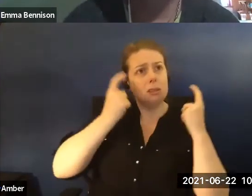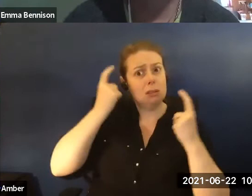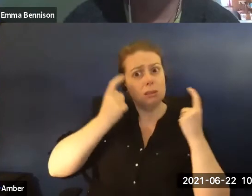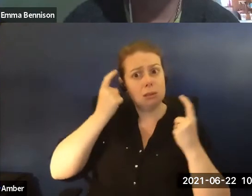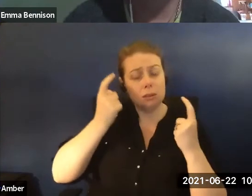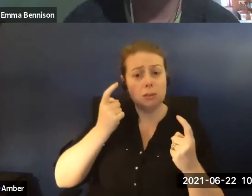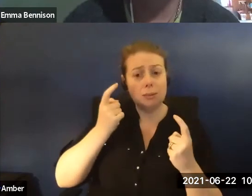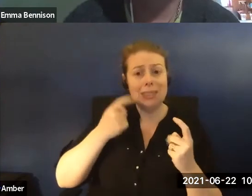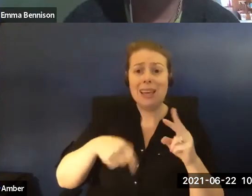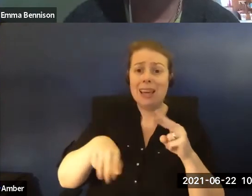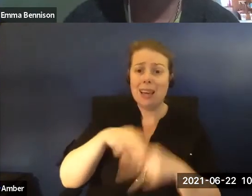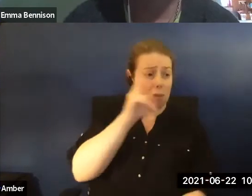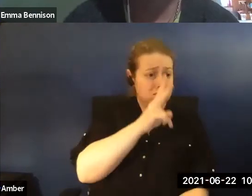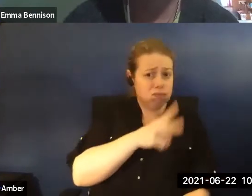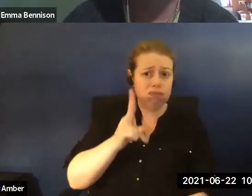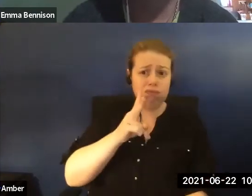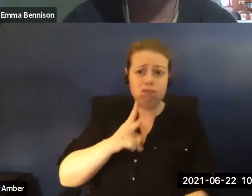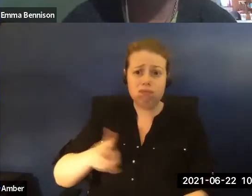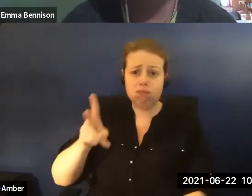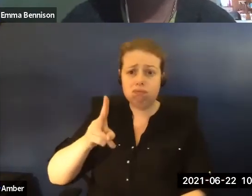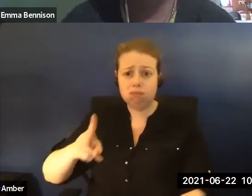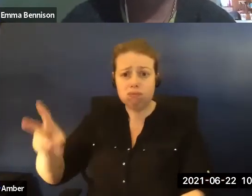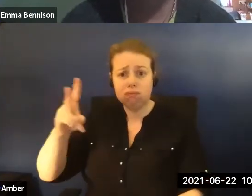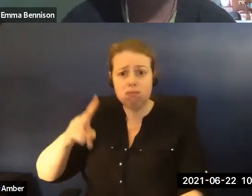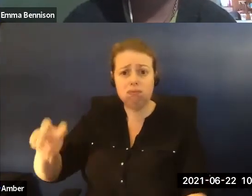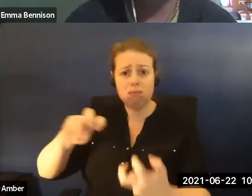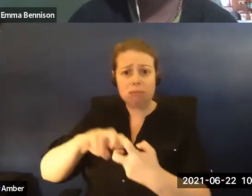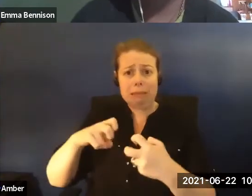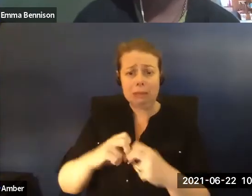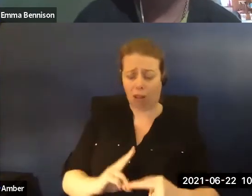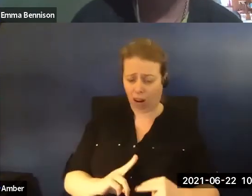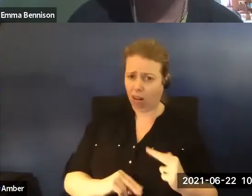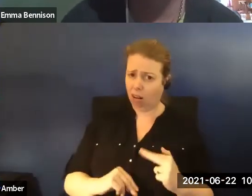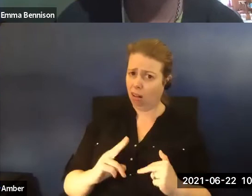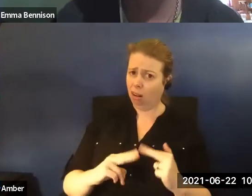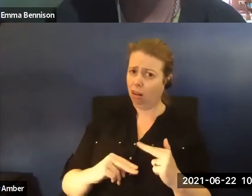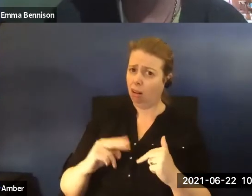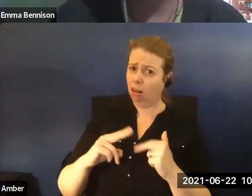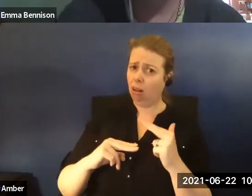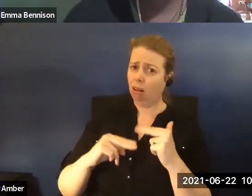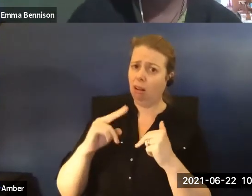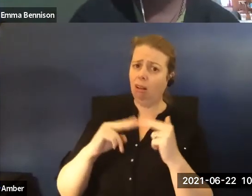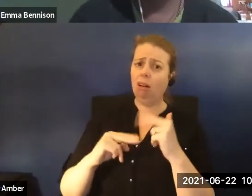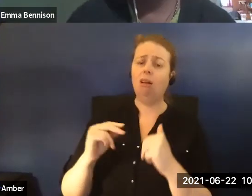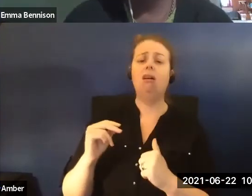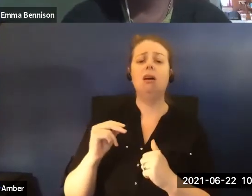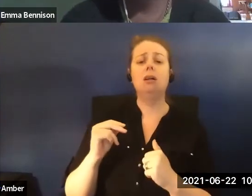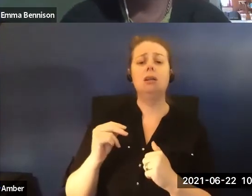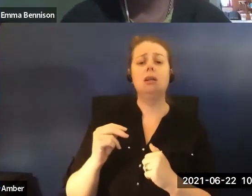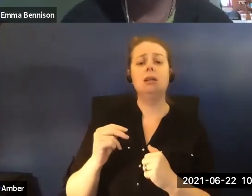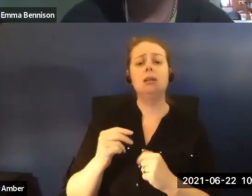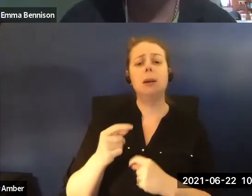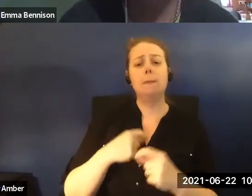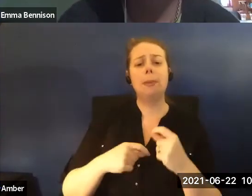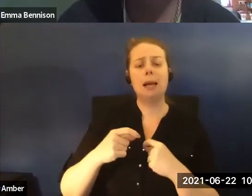issues over and over, year after year, it builds up. It becomes a what I call the